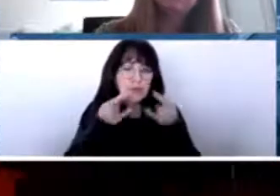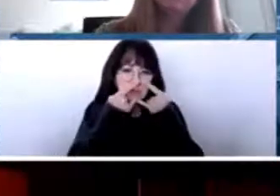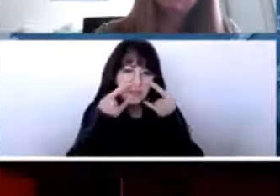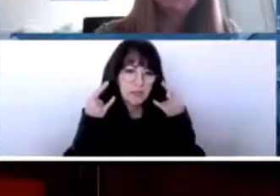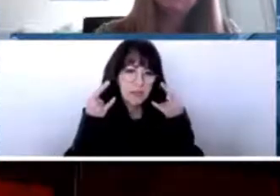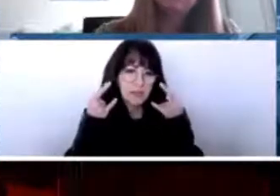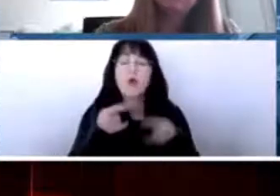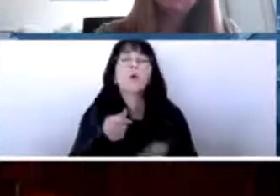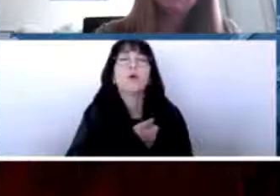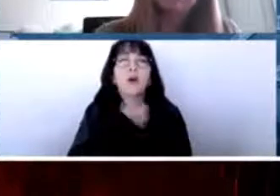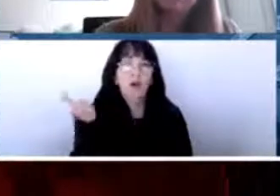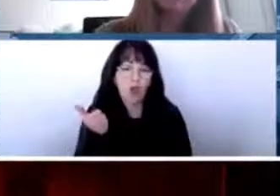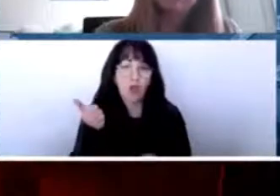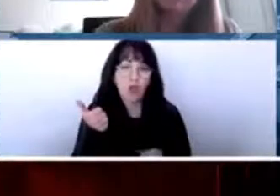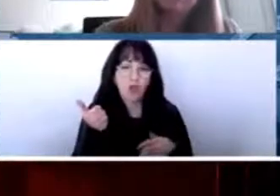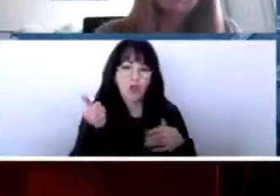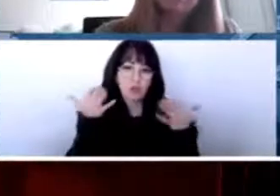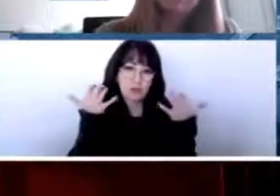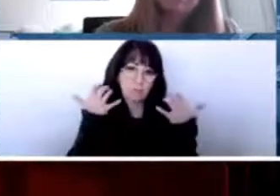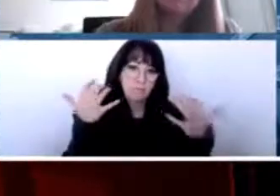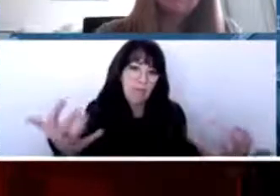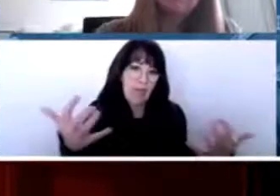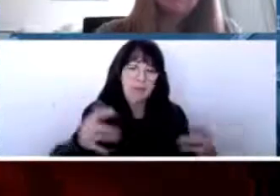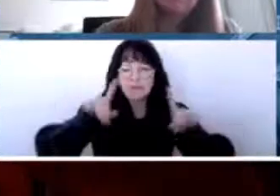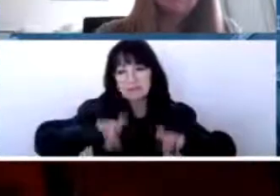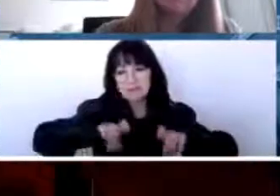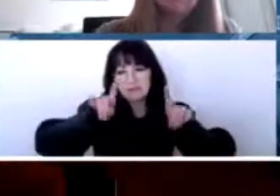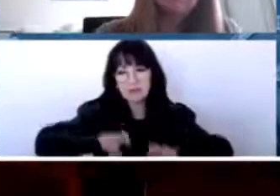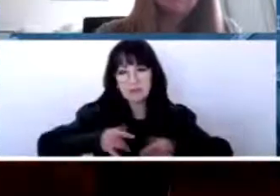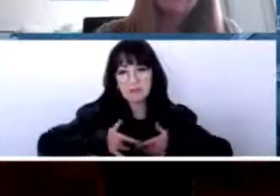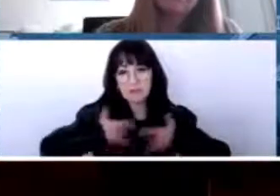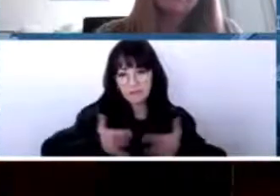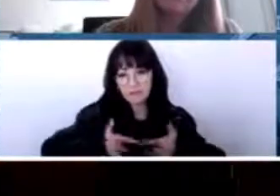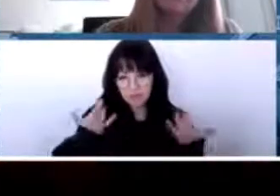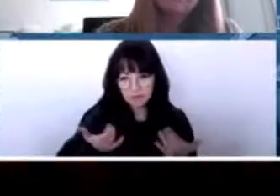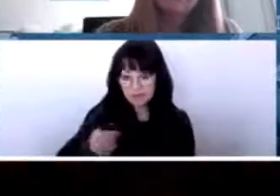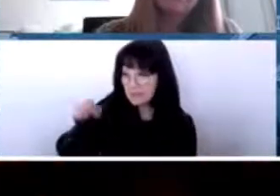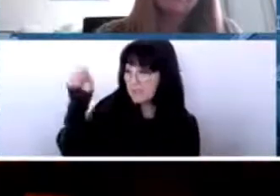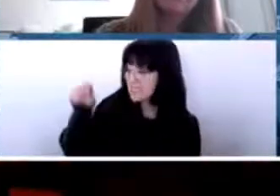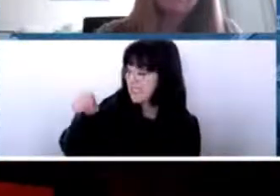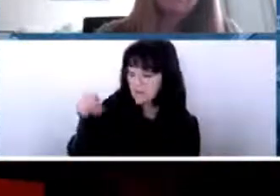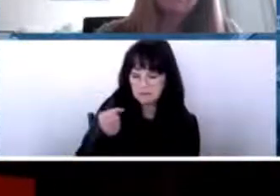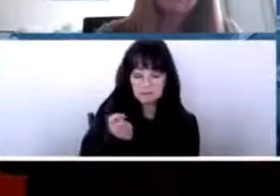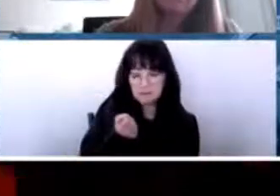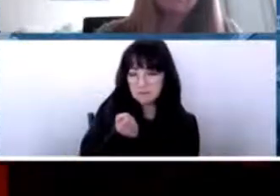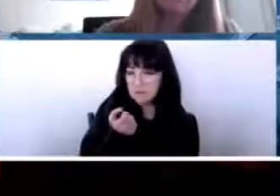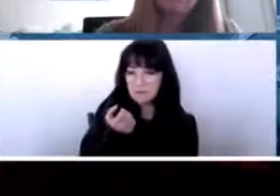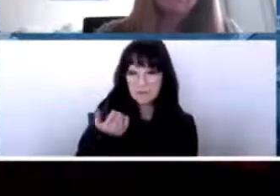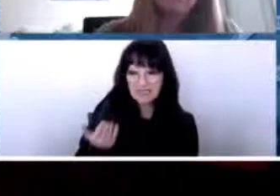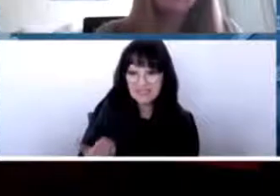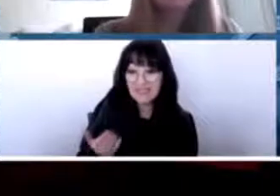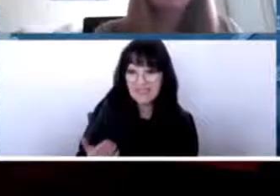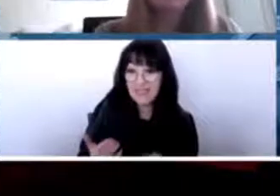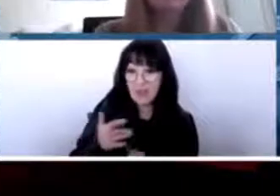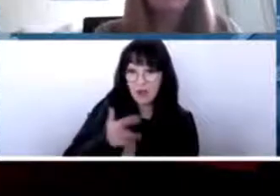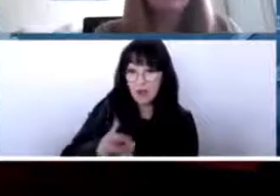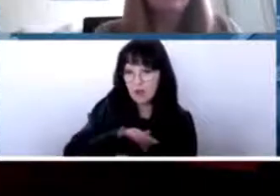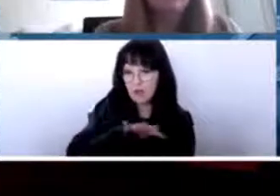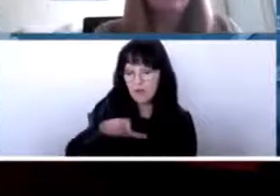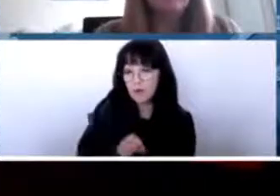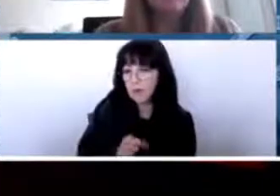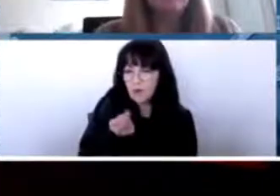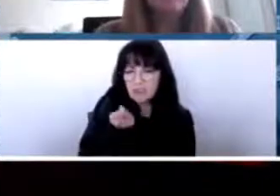testing events? Yeah, so two things. So yes, there are probably very few appointments available at some of the testing